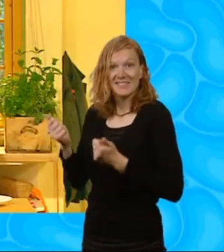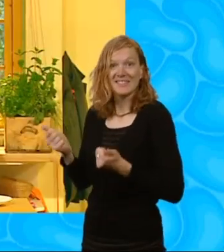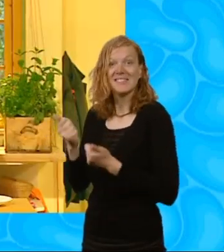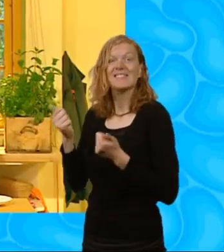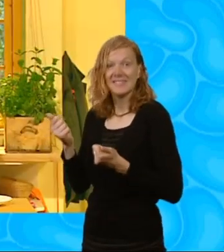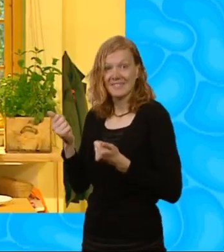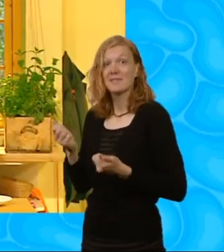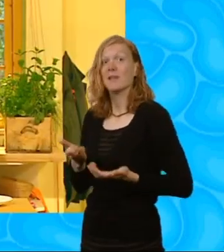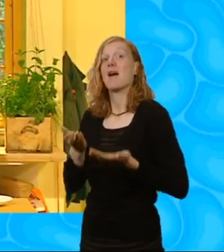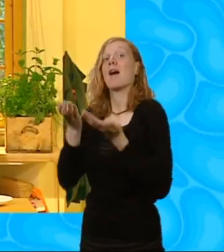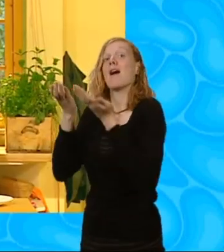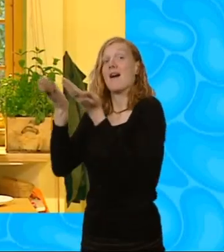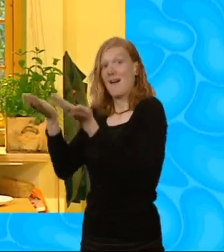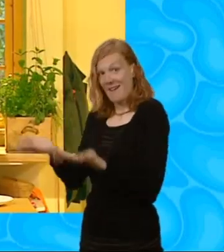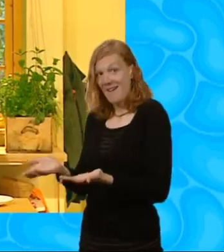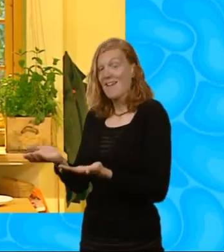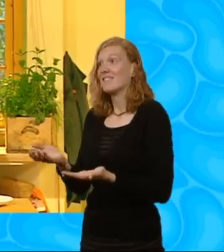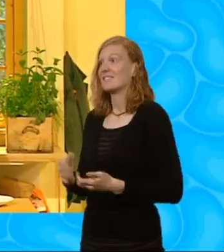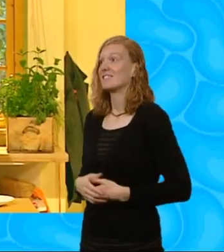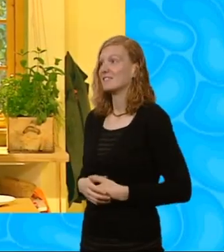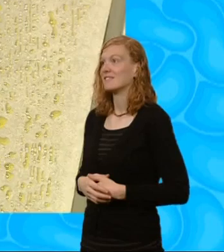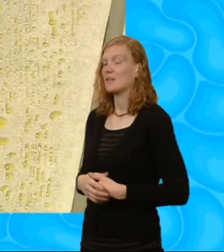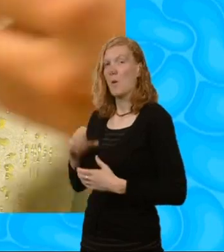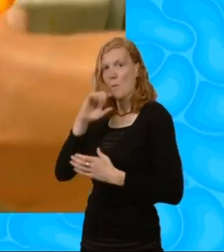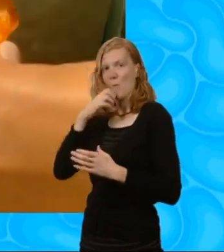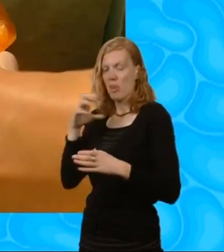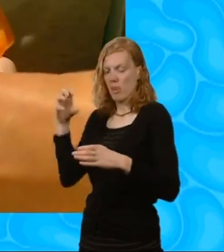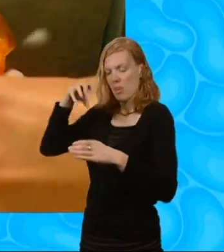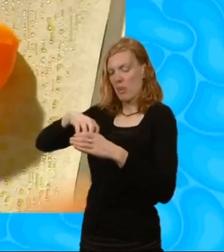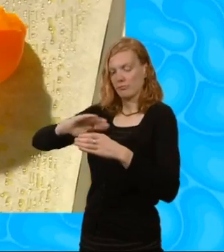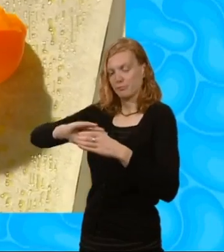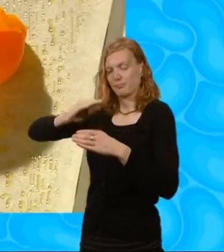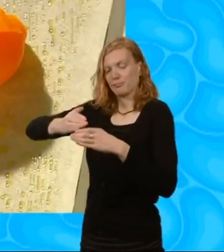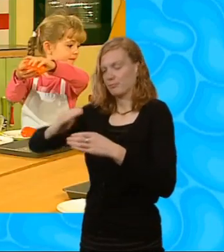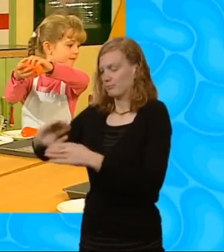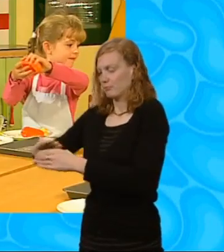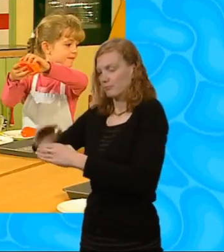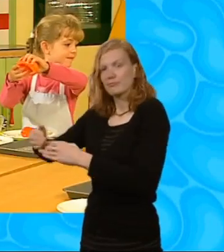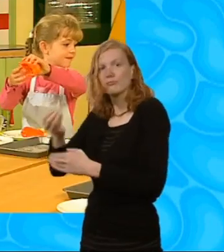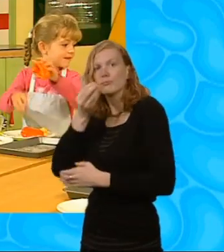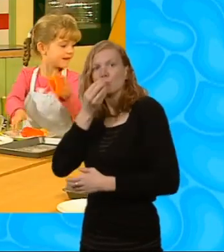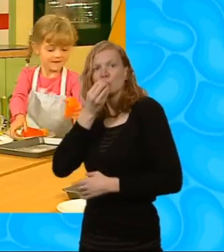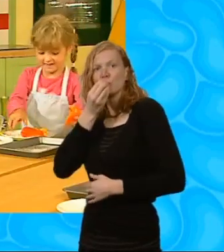Now we need to take one of our pepper shells and put it on top of the tray.